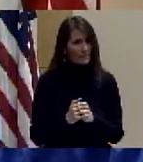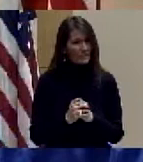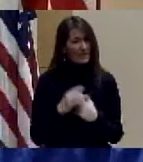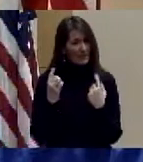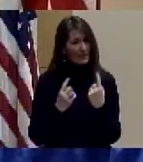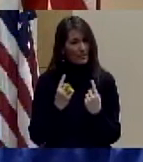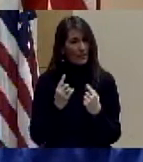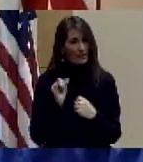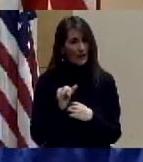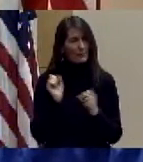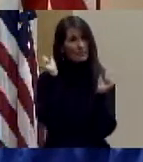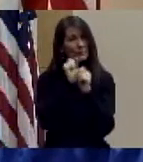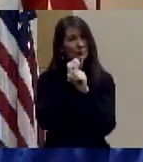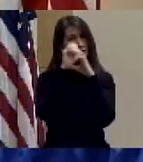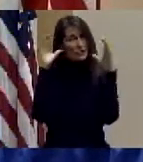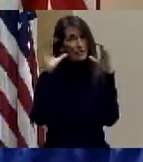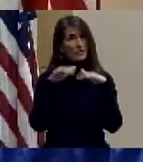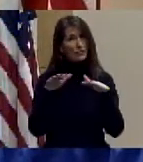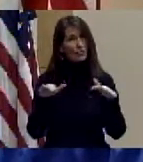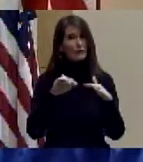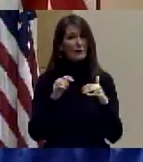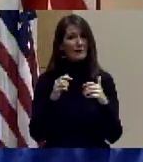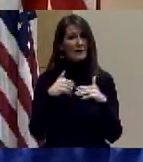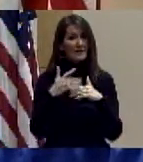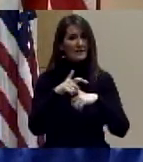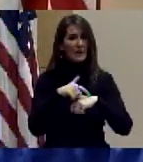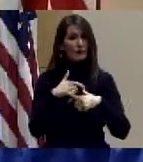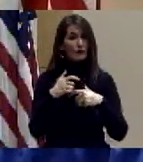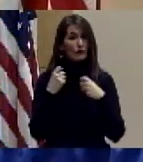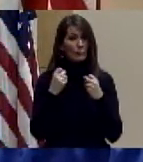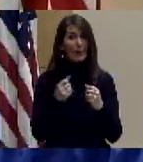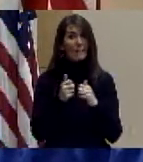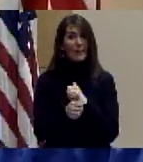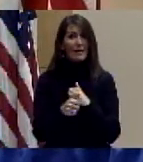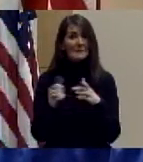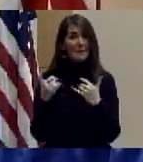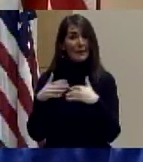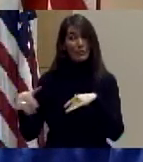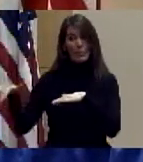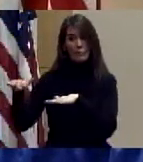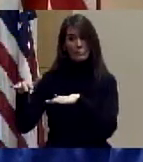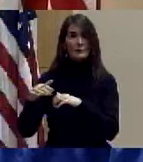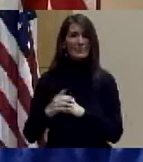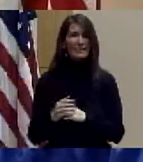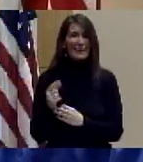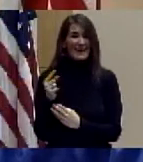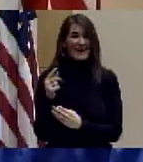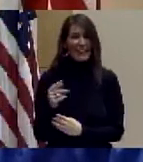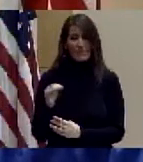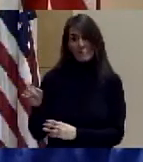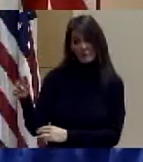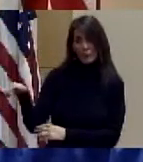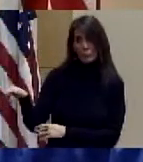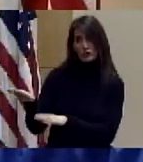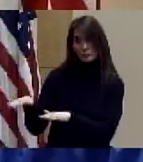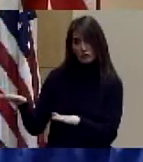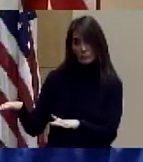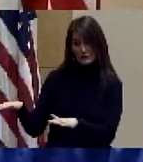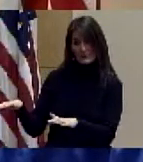Picture the children you see the next time you drive past a playground. Half of those children.